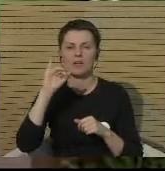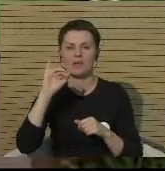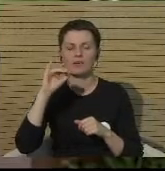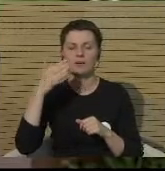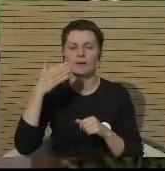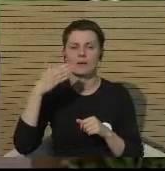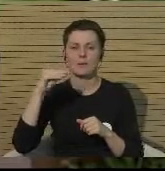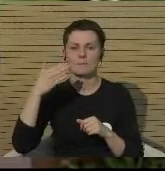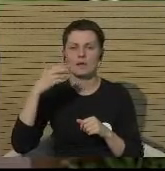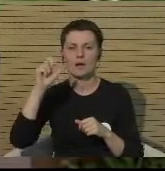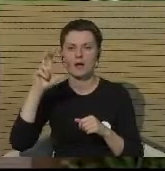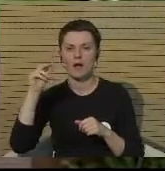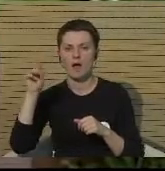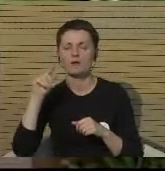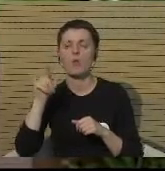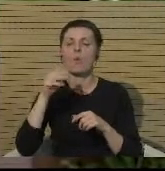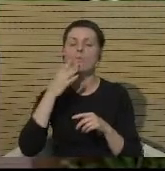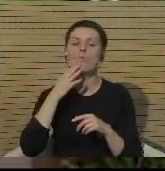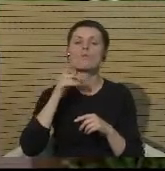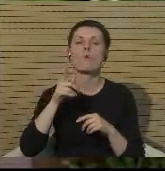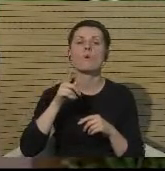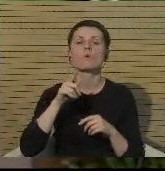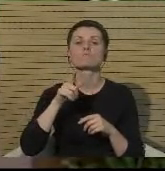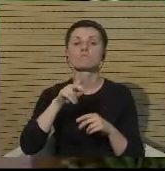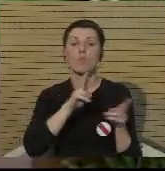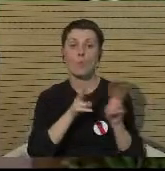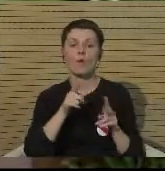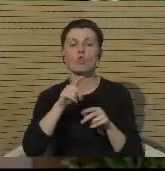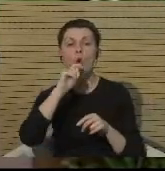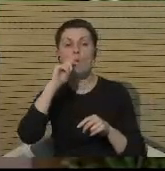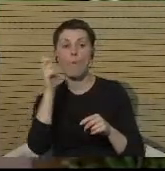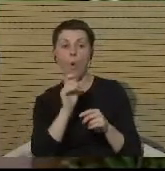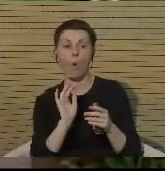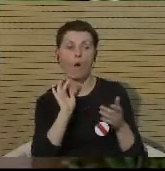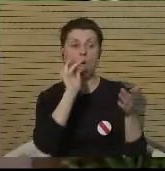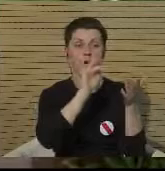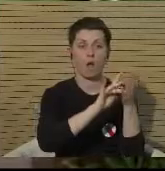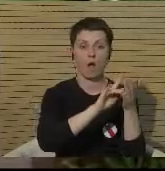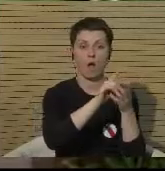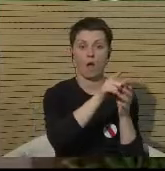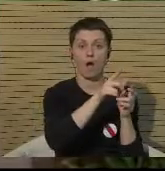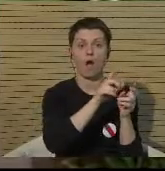Translation metaphor by Schleiermacher, that you either drag the